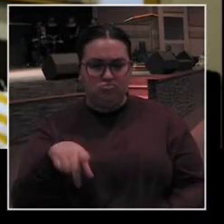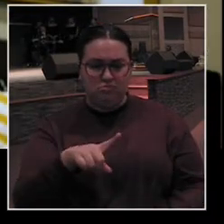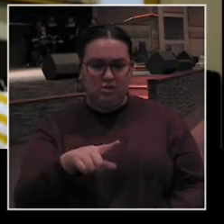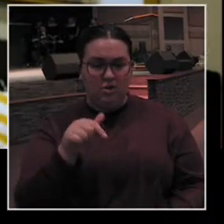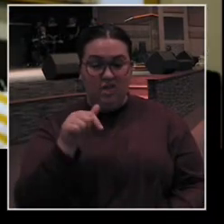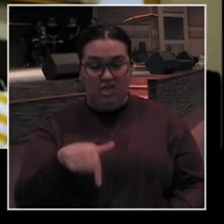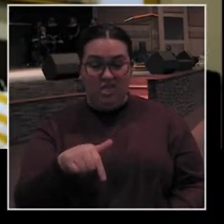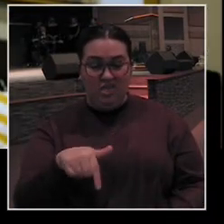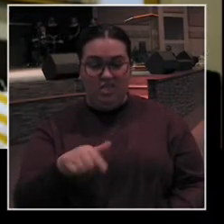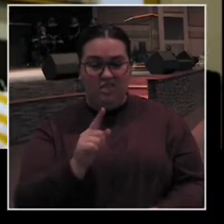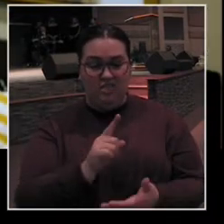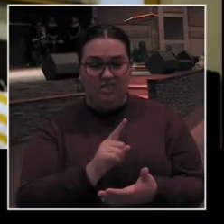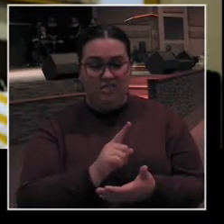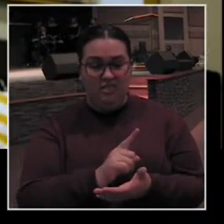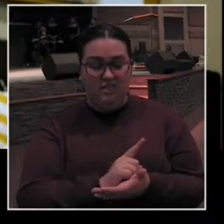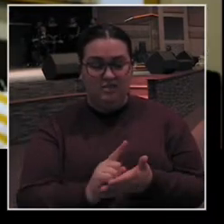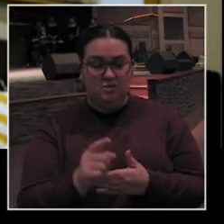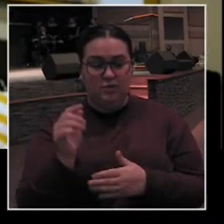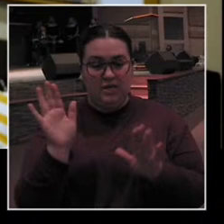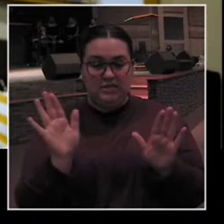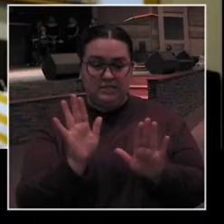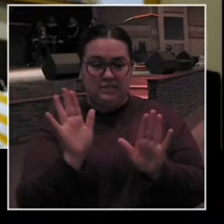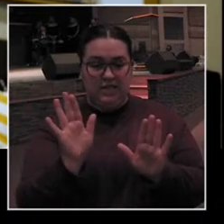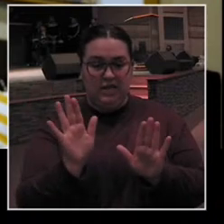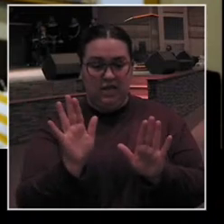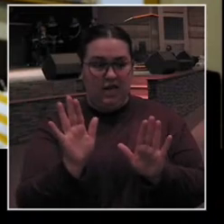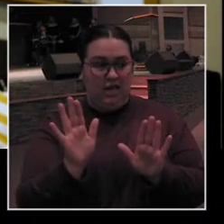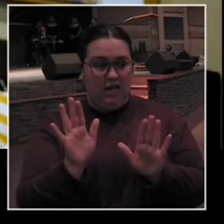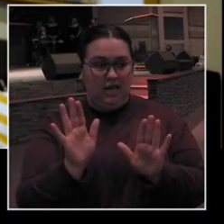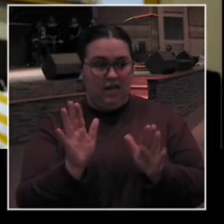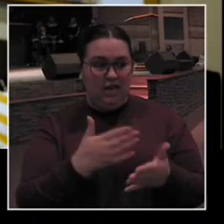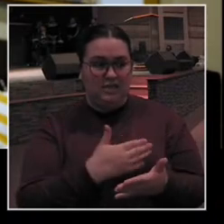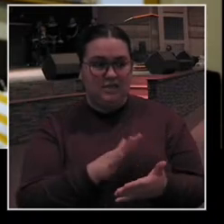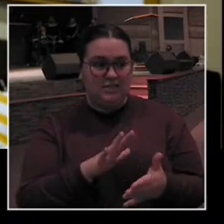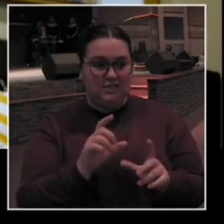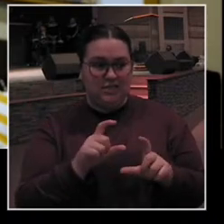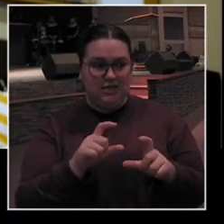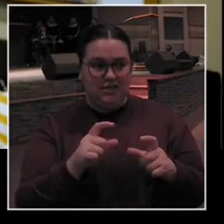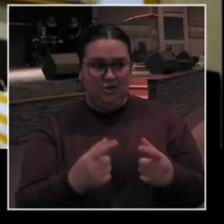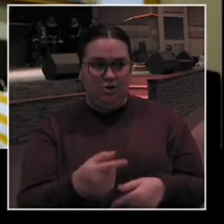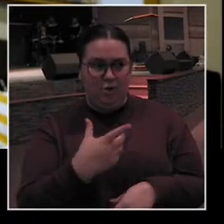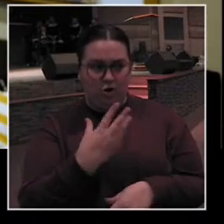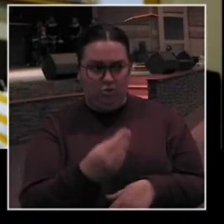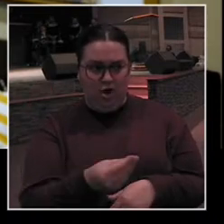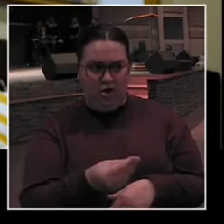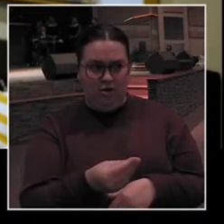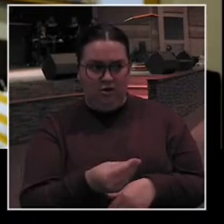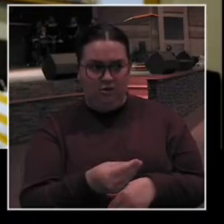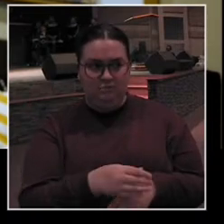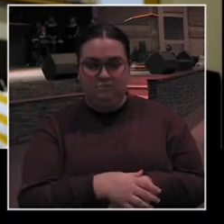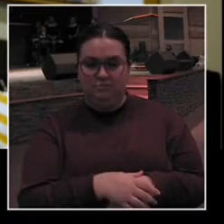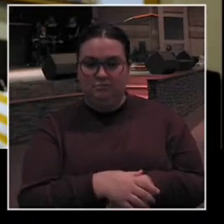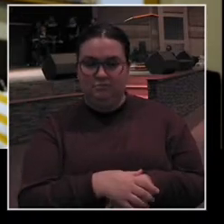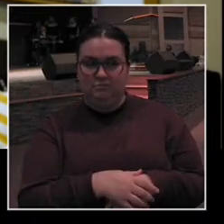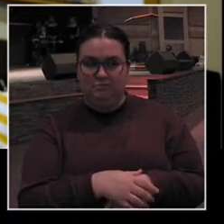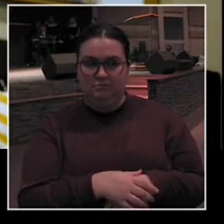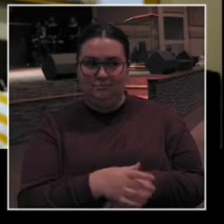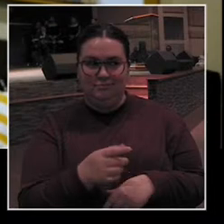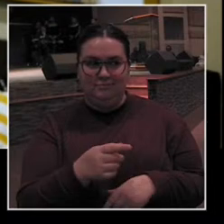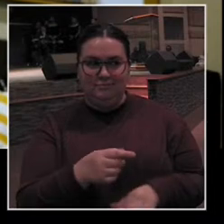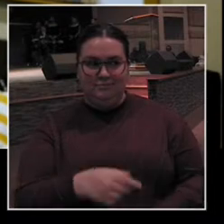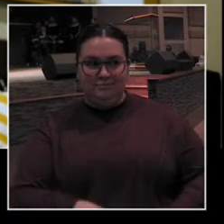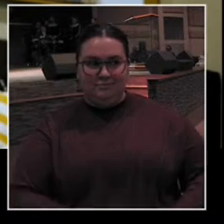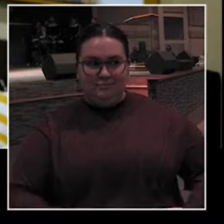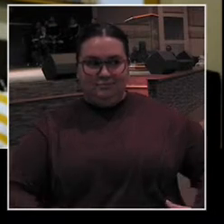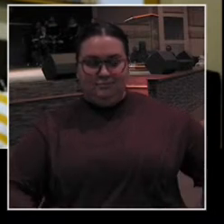going to be joined by a special singing group from Indiana Bible College. Make sure that you're here. It's going to be a great move of God. They're going to lead us into an awesome time